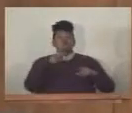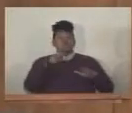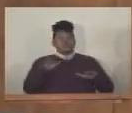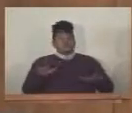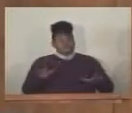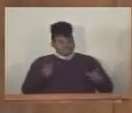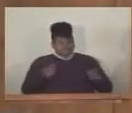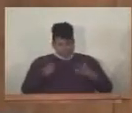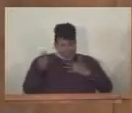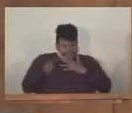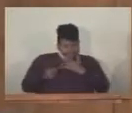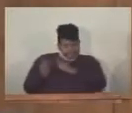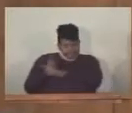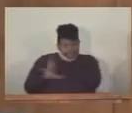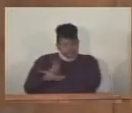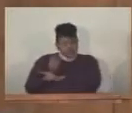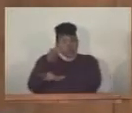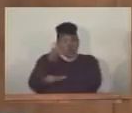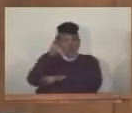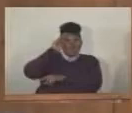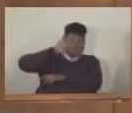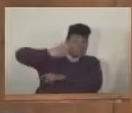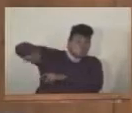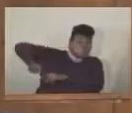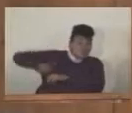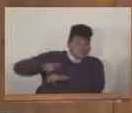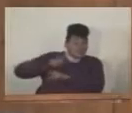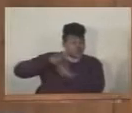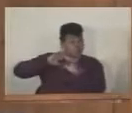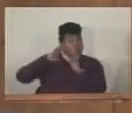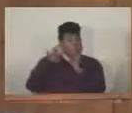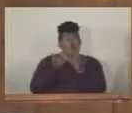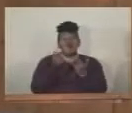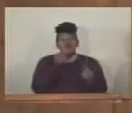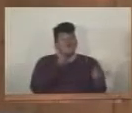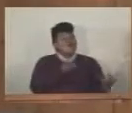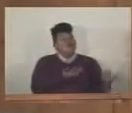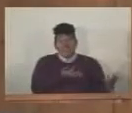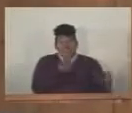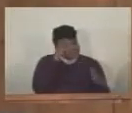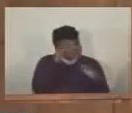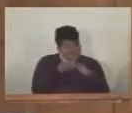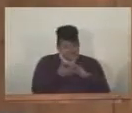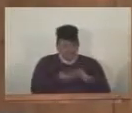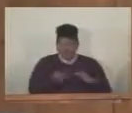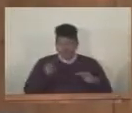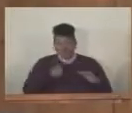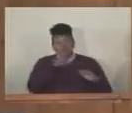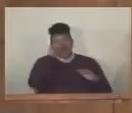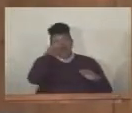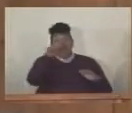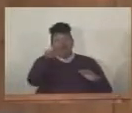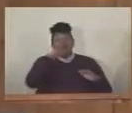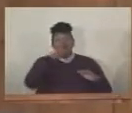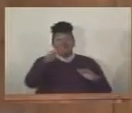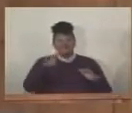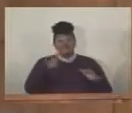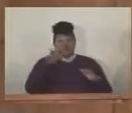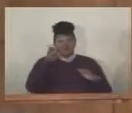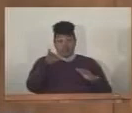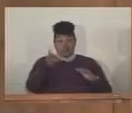our arms and say, oh, let's wait and see what the minister is going to do. Let's wait and see what the government is going to